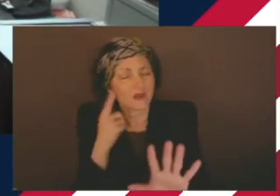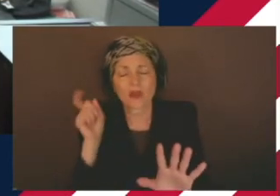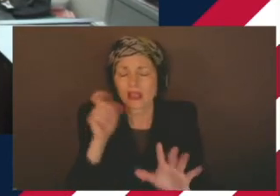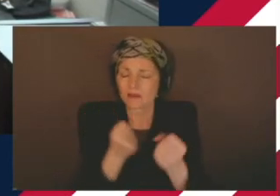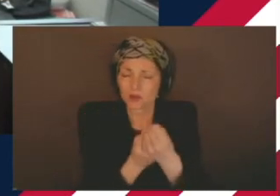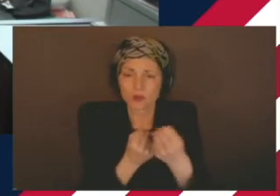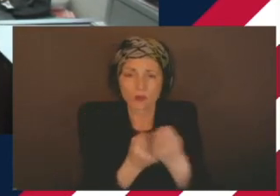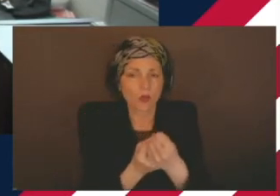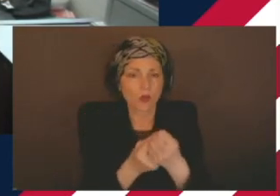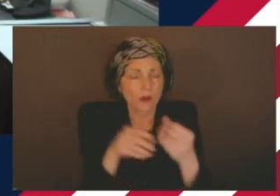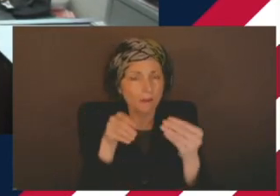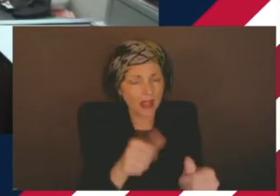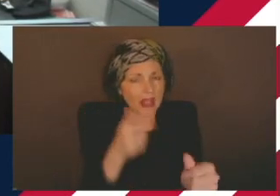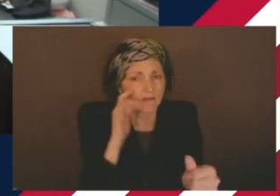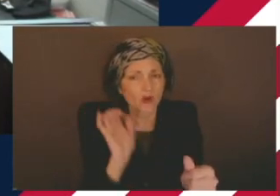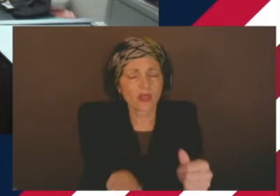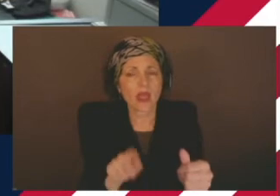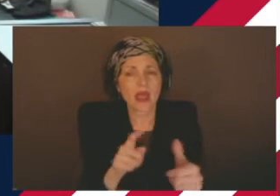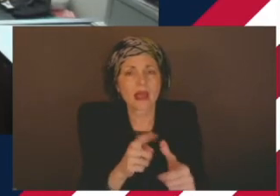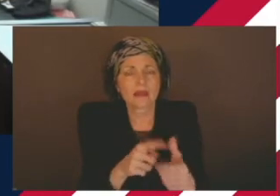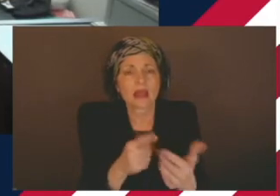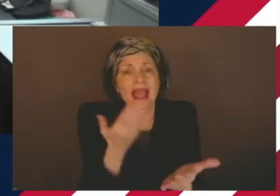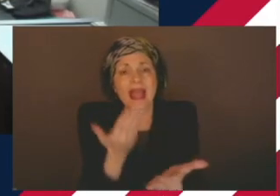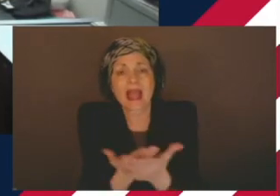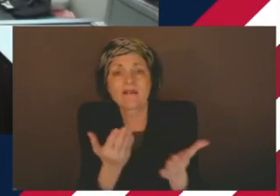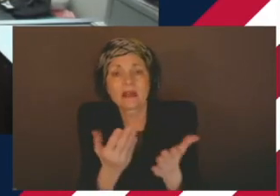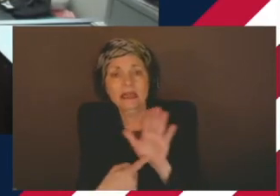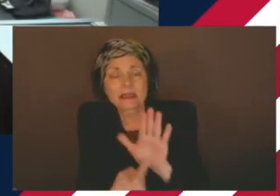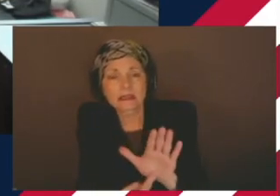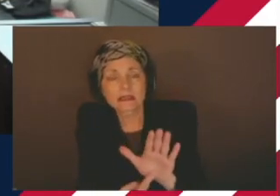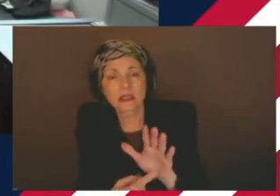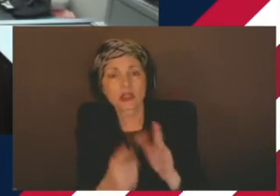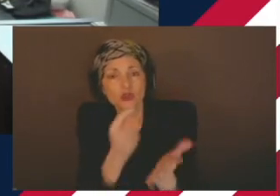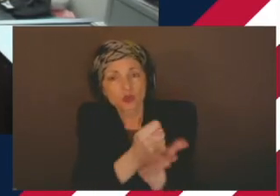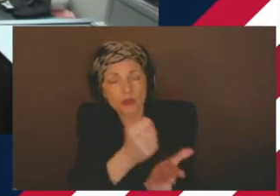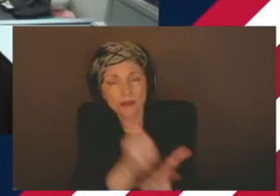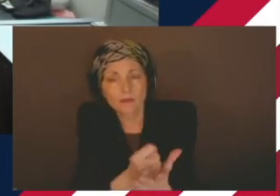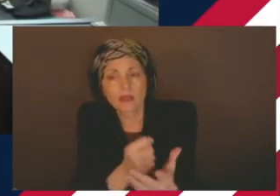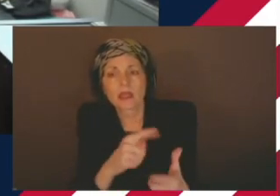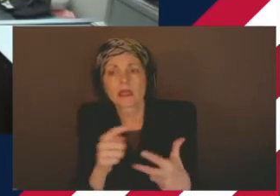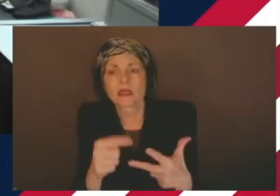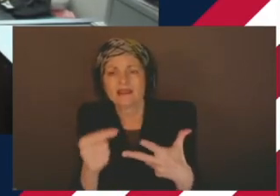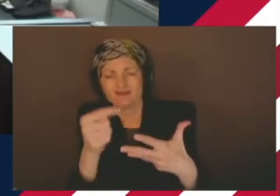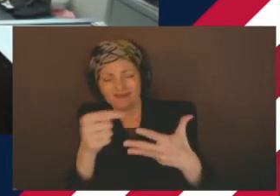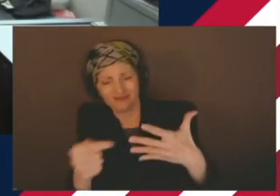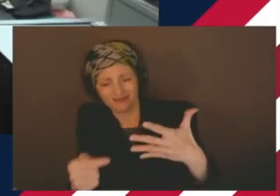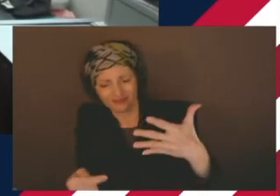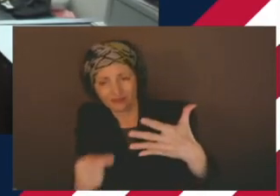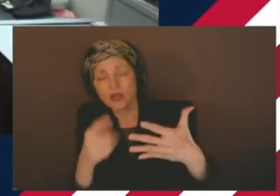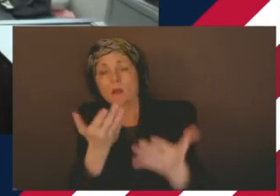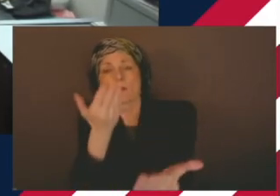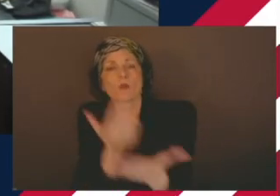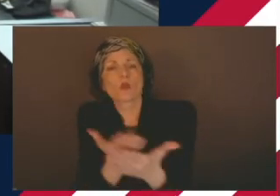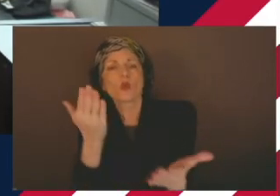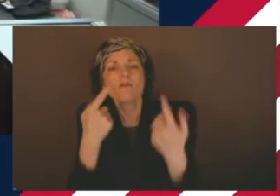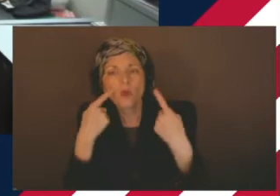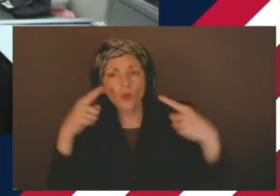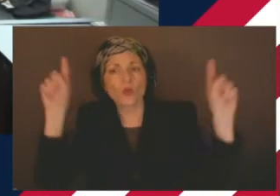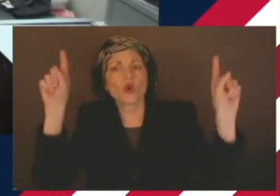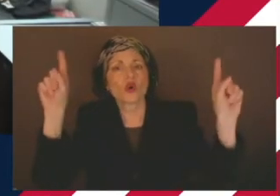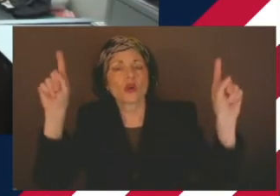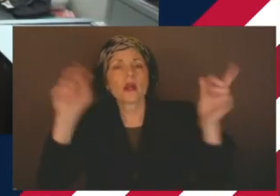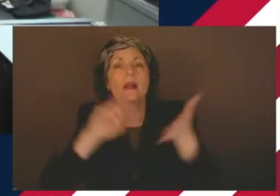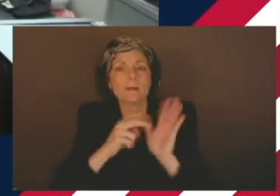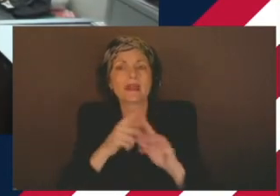treatment, prevention, and harm reduction services that are proven to work and curb overdose deaths.